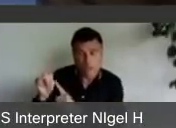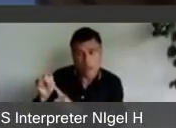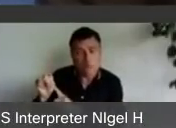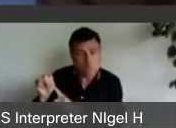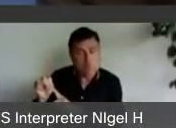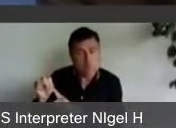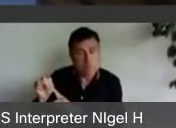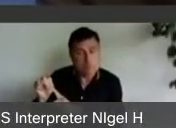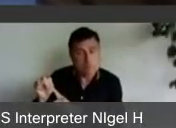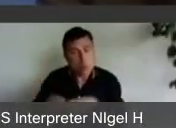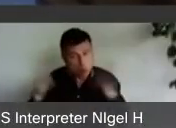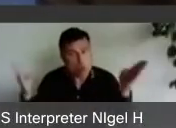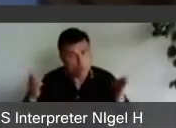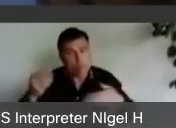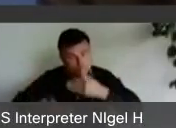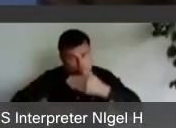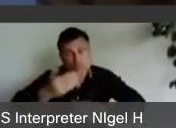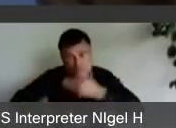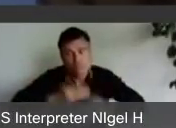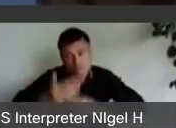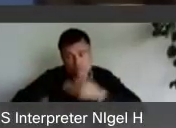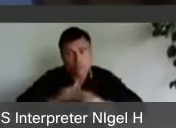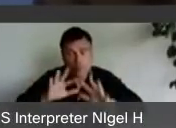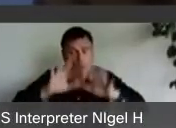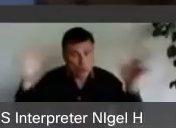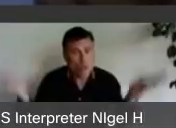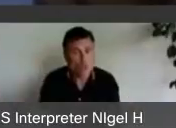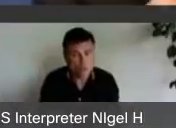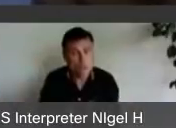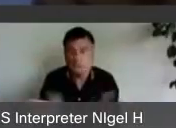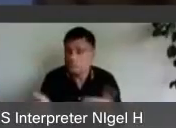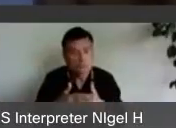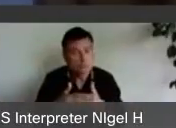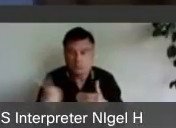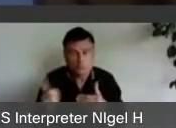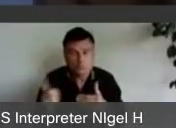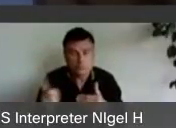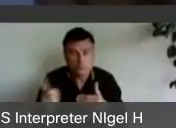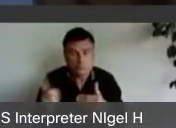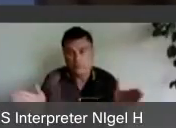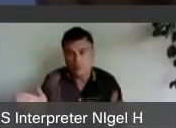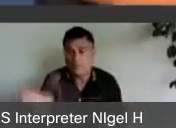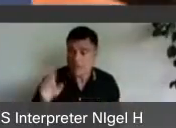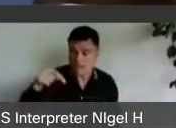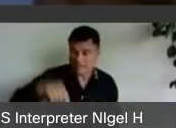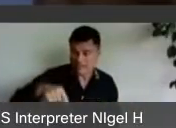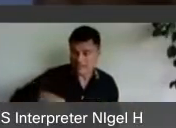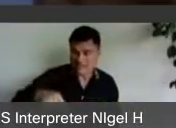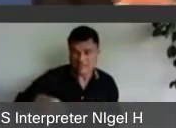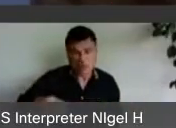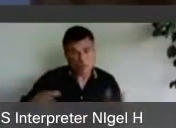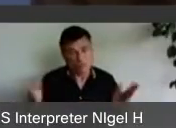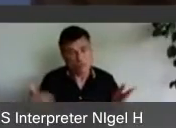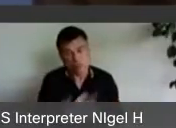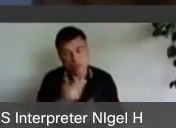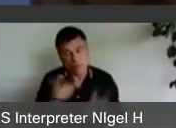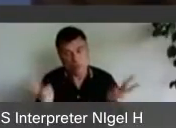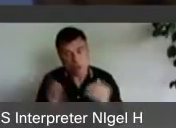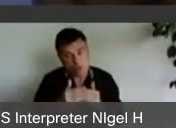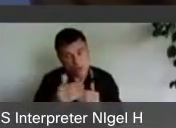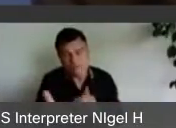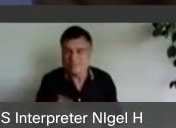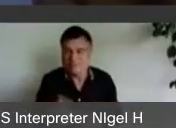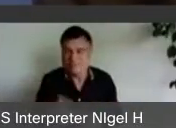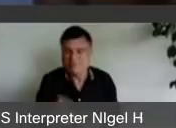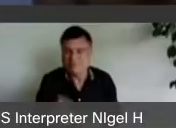I refuse to consider this a new normal. This is abnormal. For me, human life needs human contact. And I